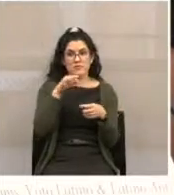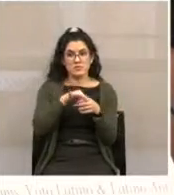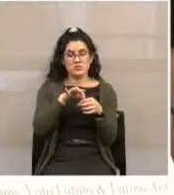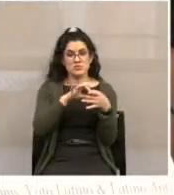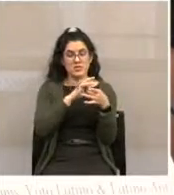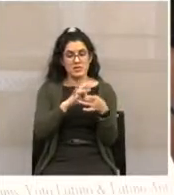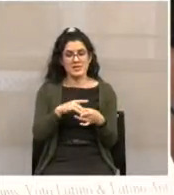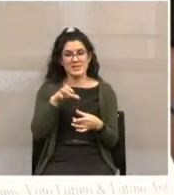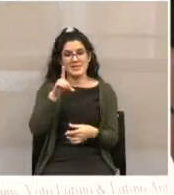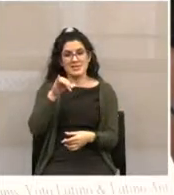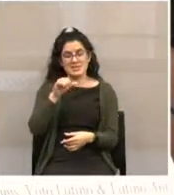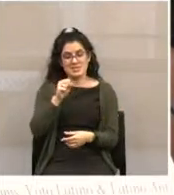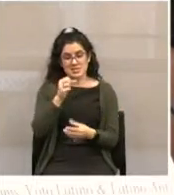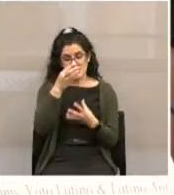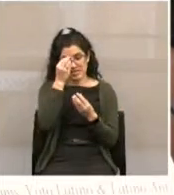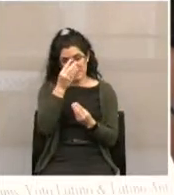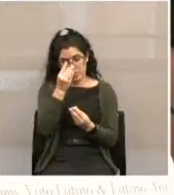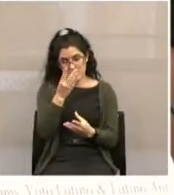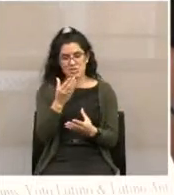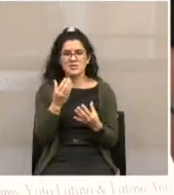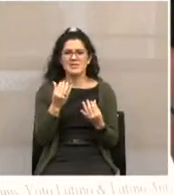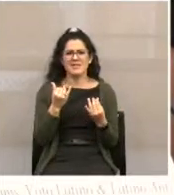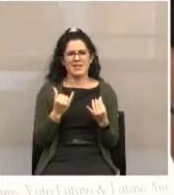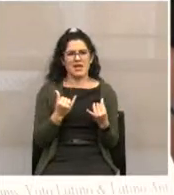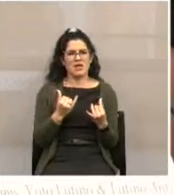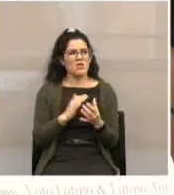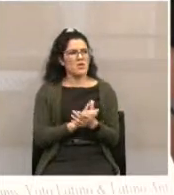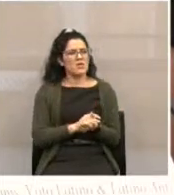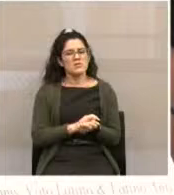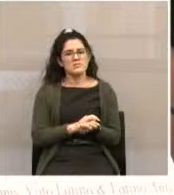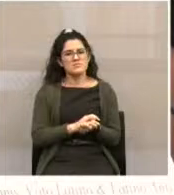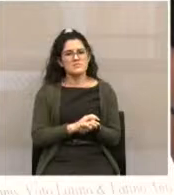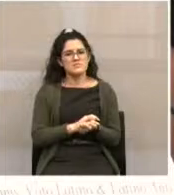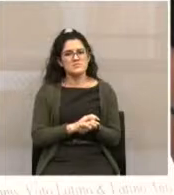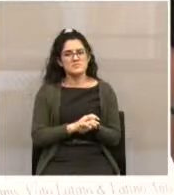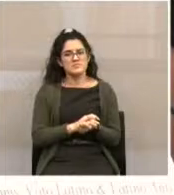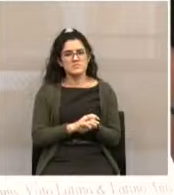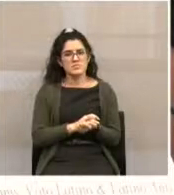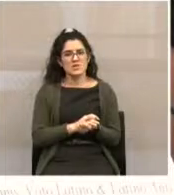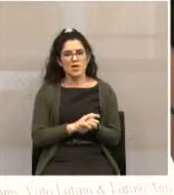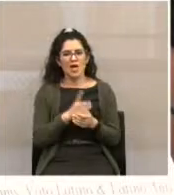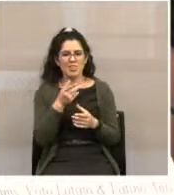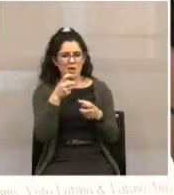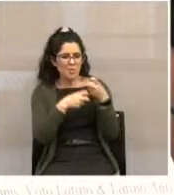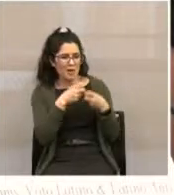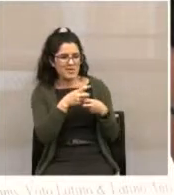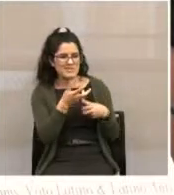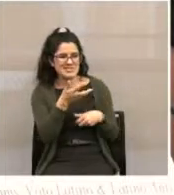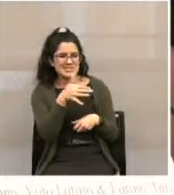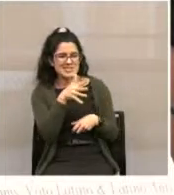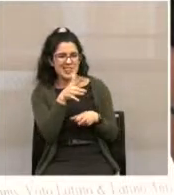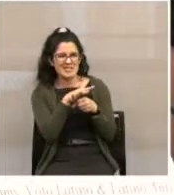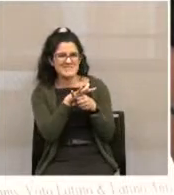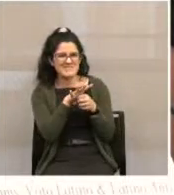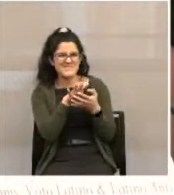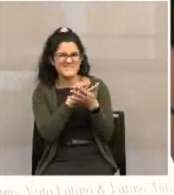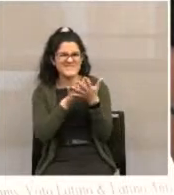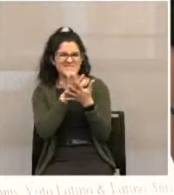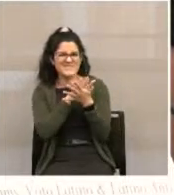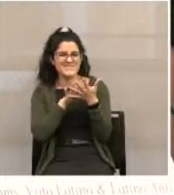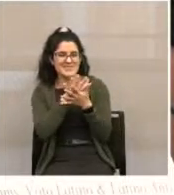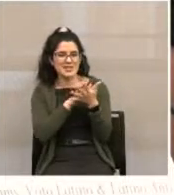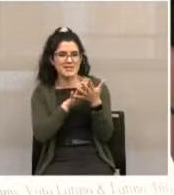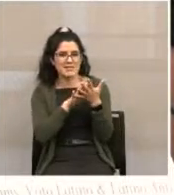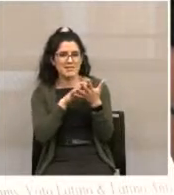election-related disinformation will not fully address the problem. And so we really need to address disinformation in a